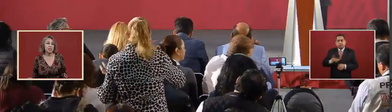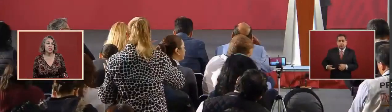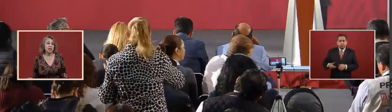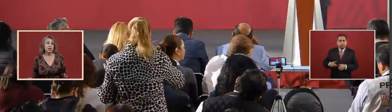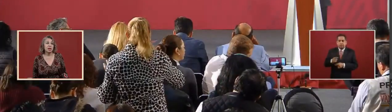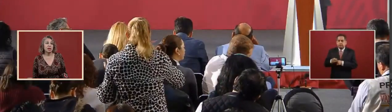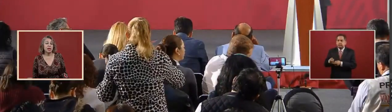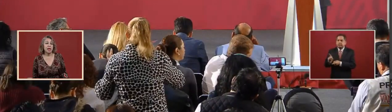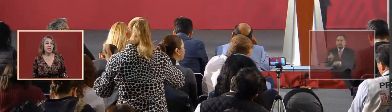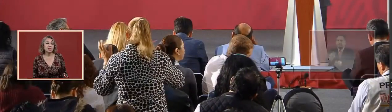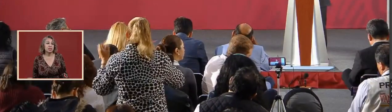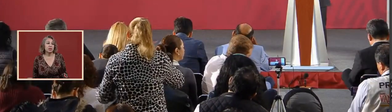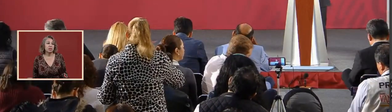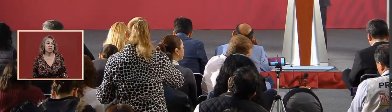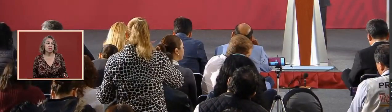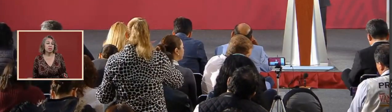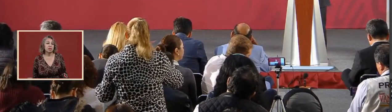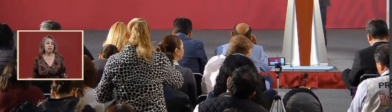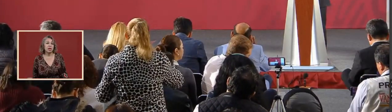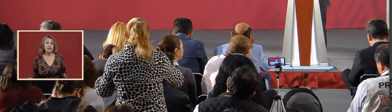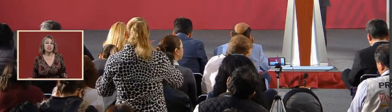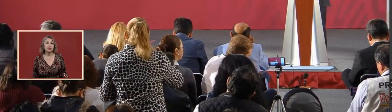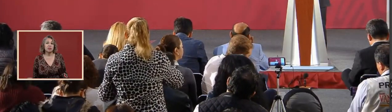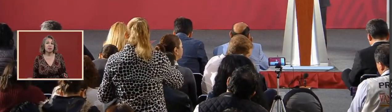street. And so,